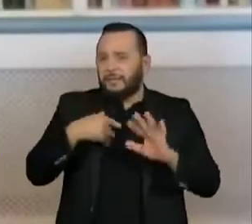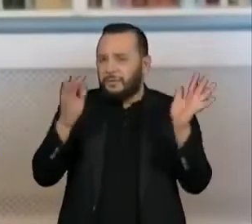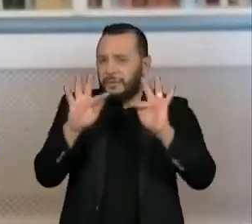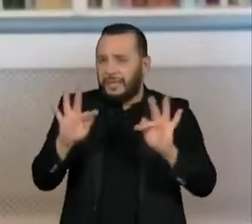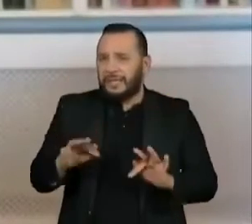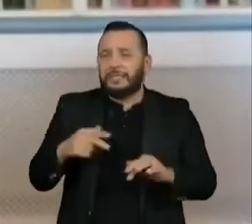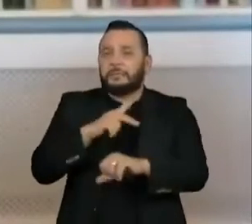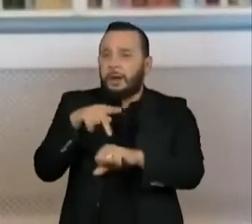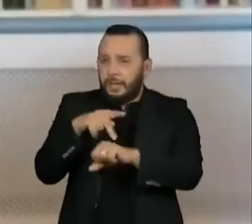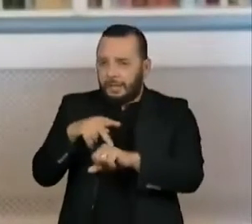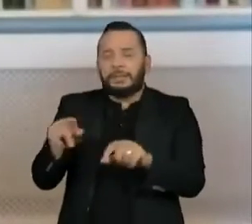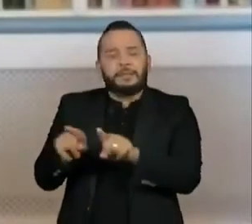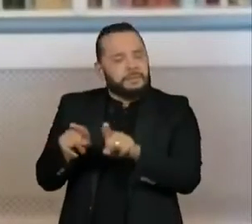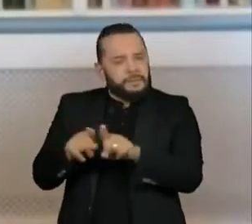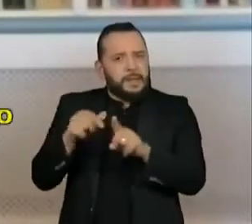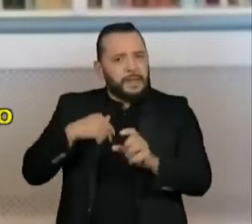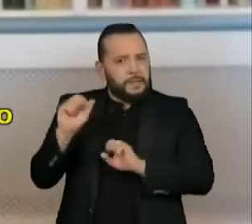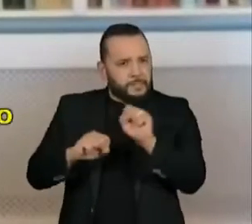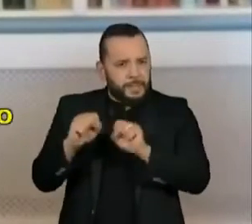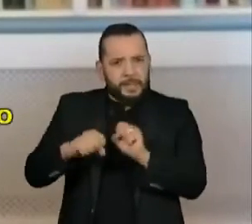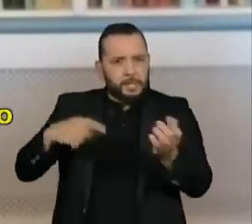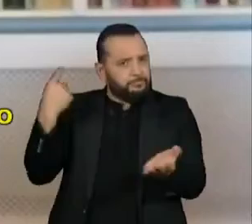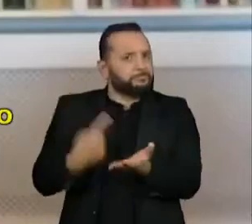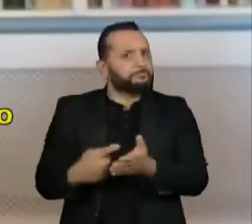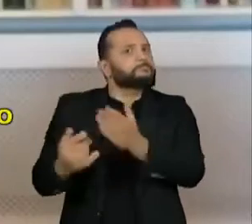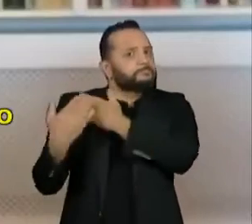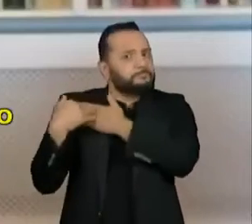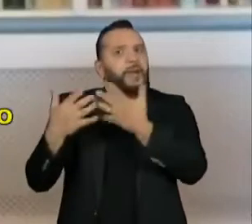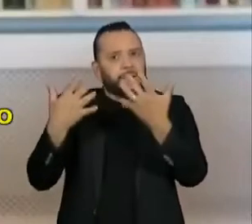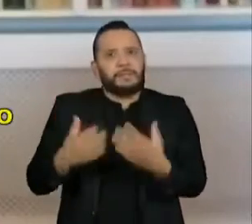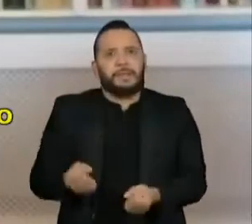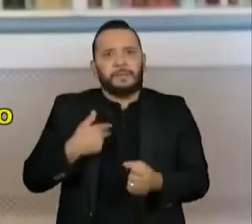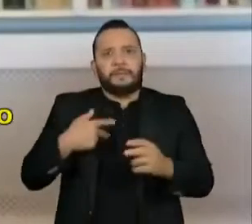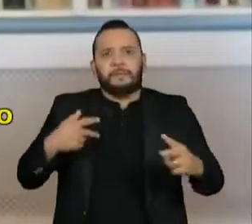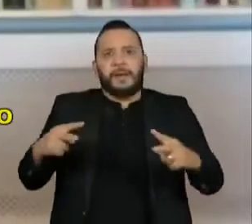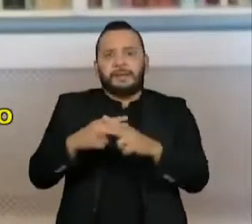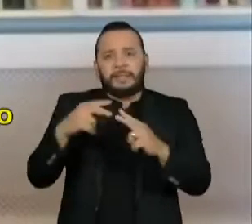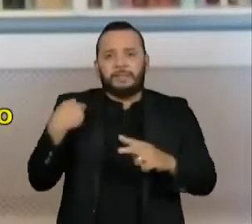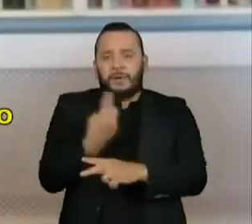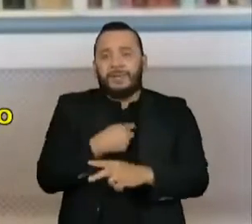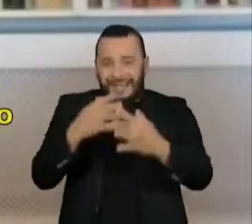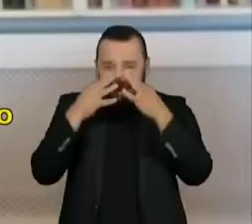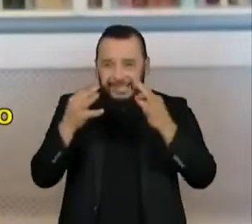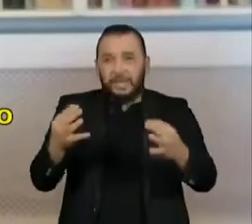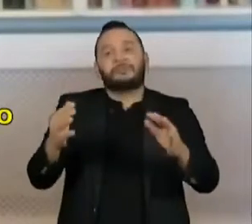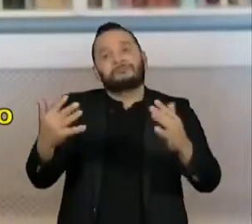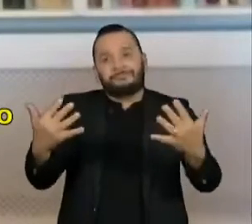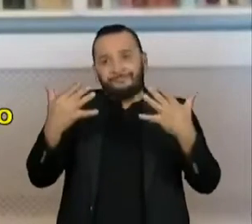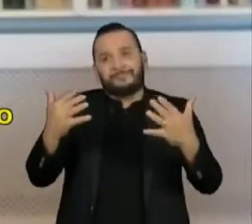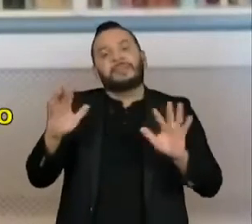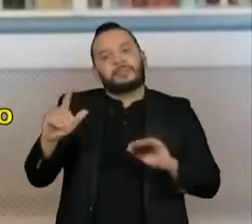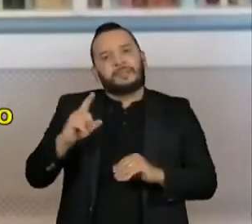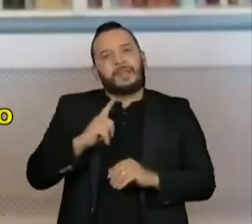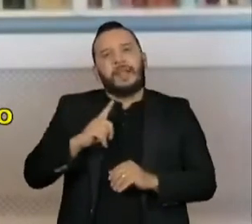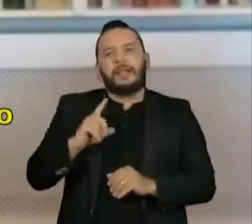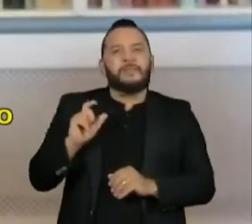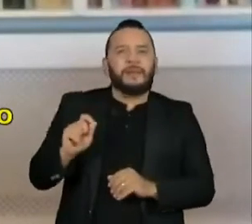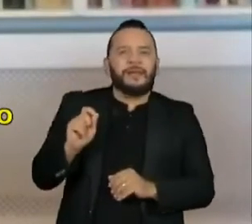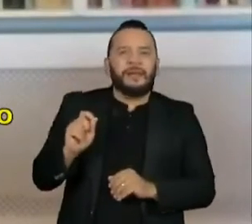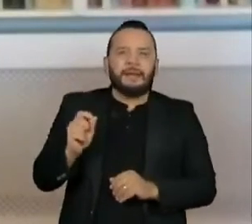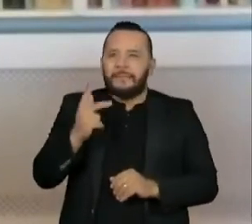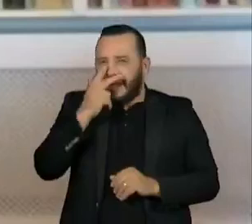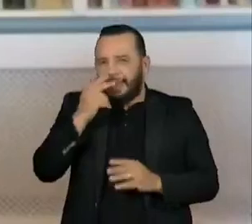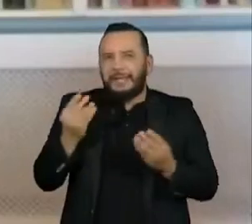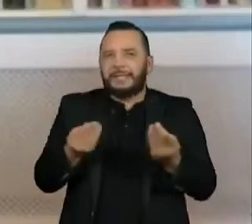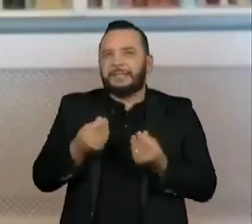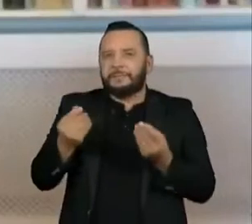are making that commitment. You know, we tried at Paris to get more attention to that, and we got a